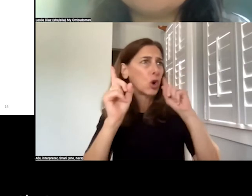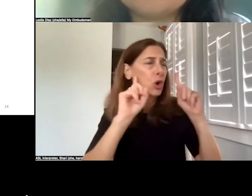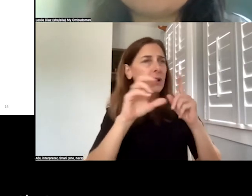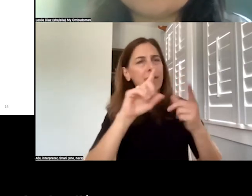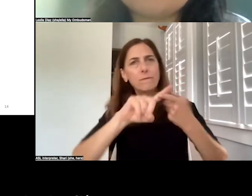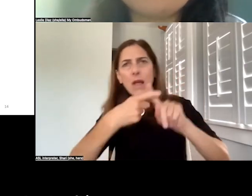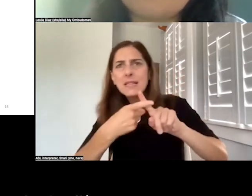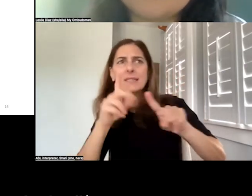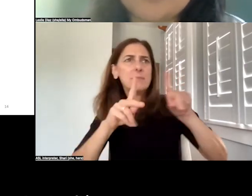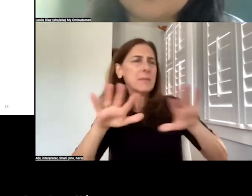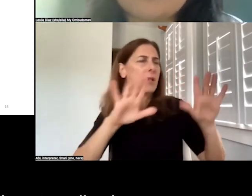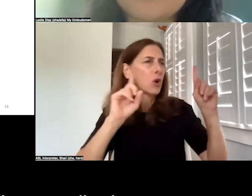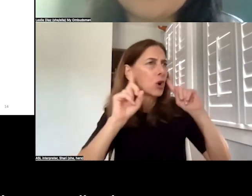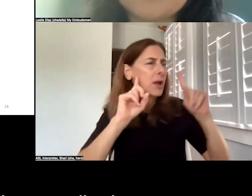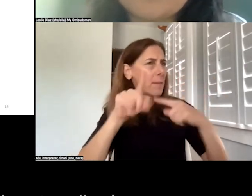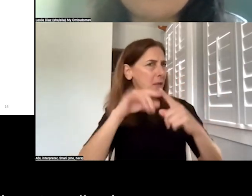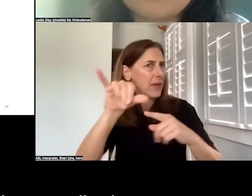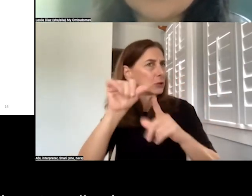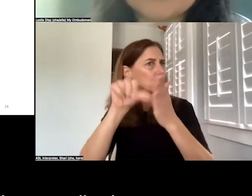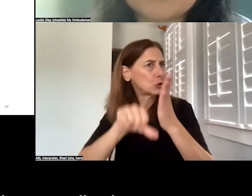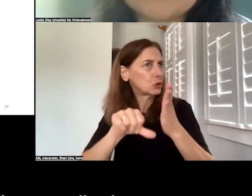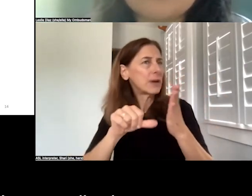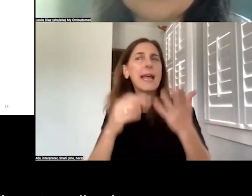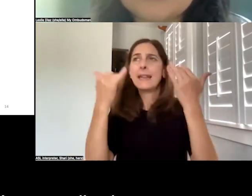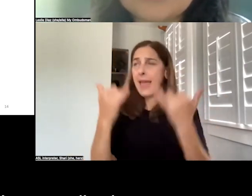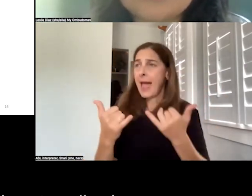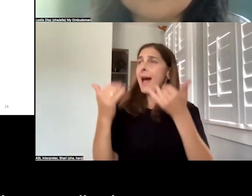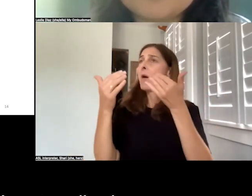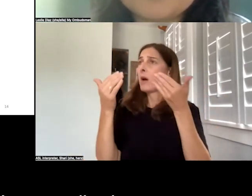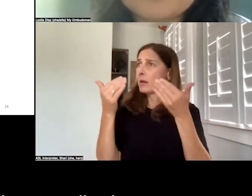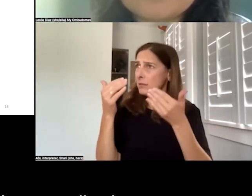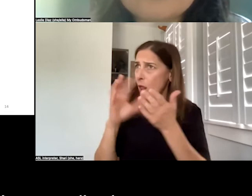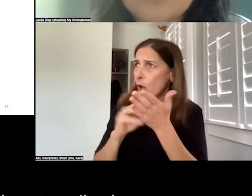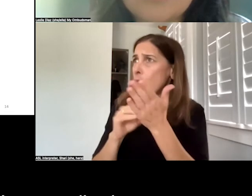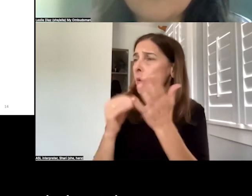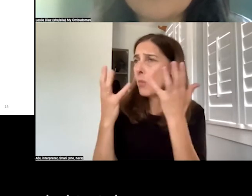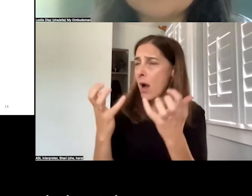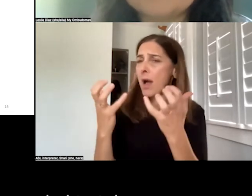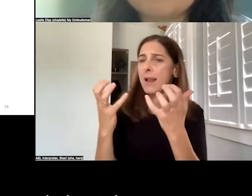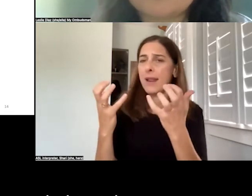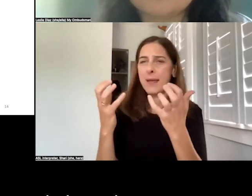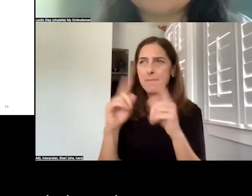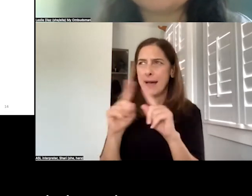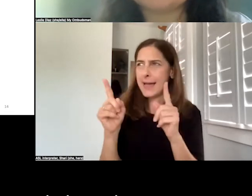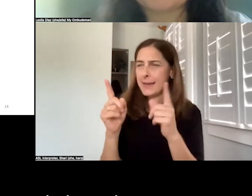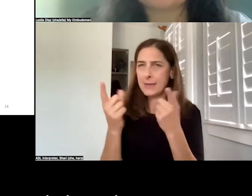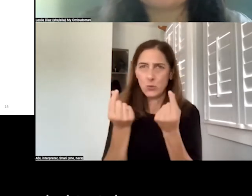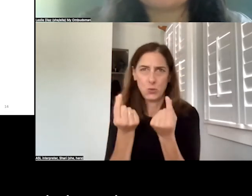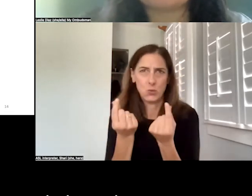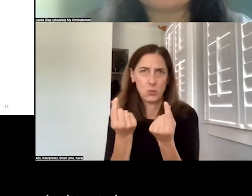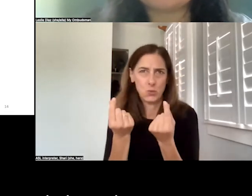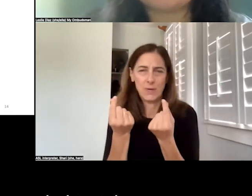that she's been in contact with. But unfortunately, it's not really clear what the steps are needed to